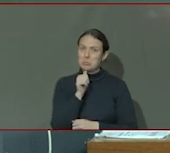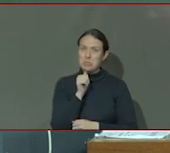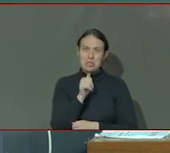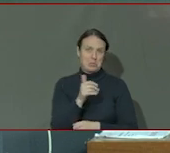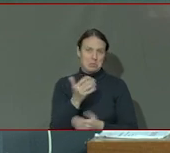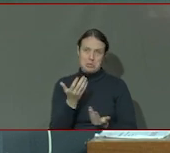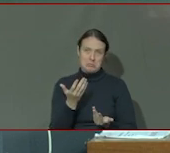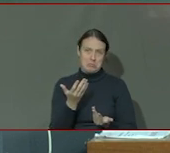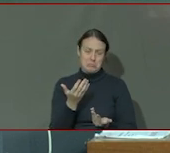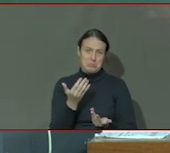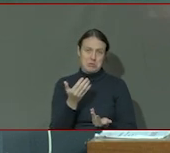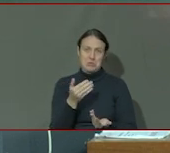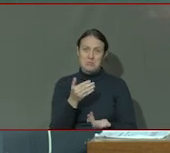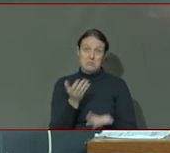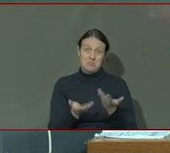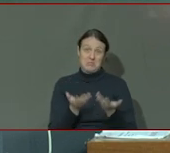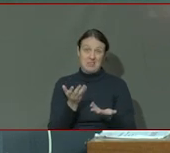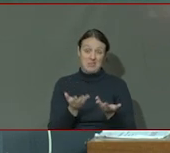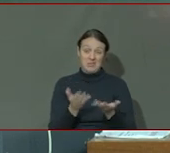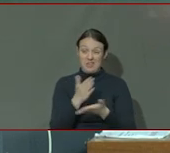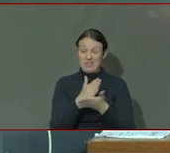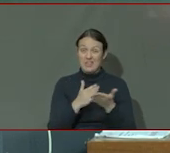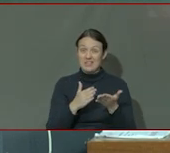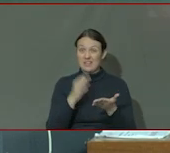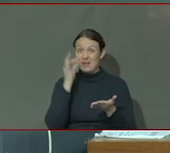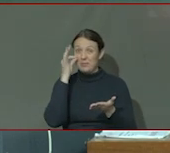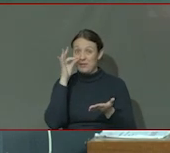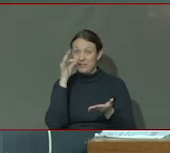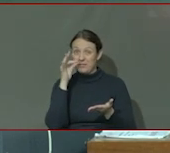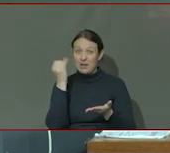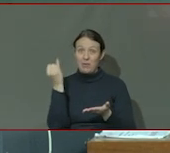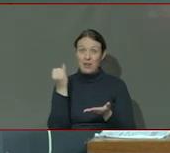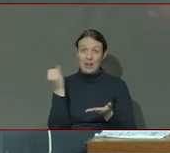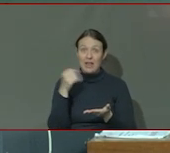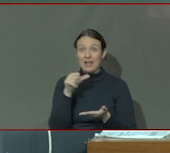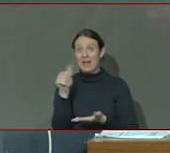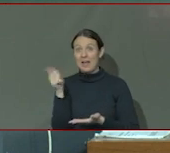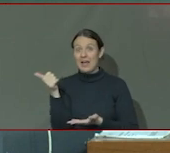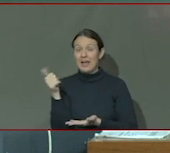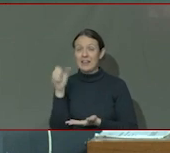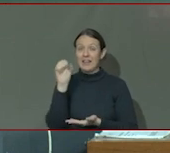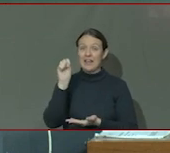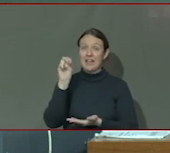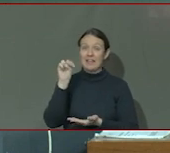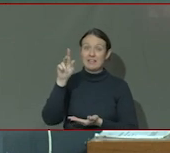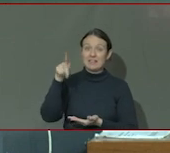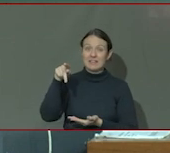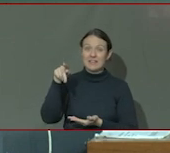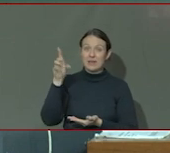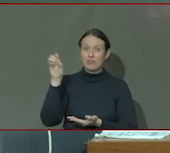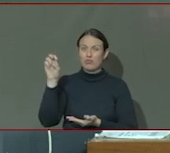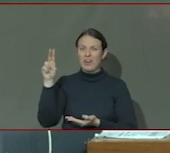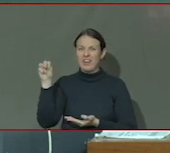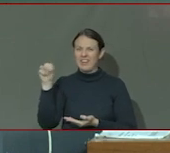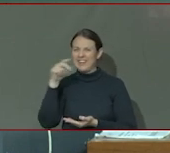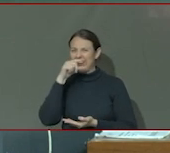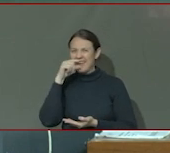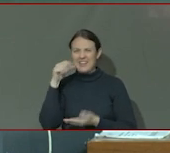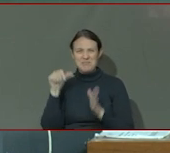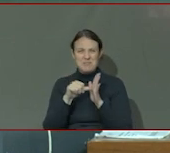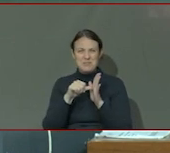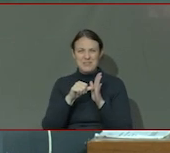seen. Some flowers that look like this are called snapdragons. You don't need to know what they're called. All you need to